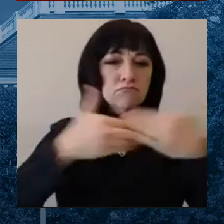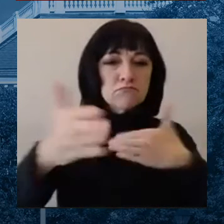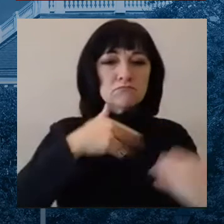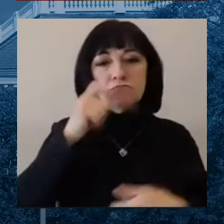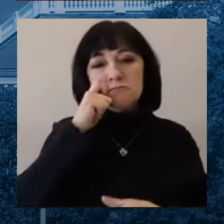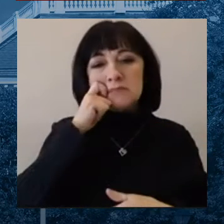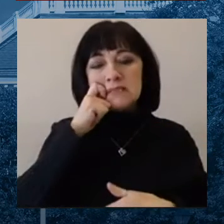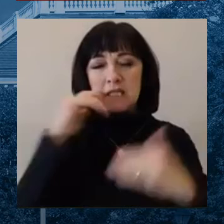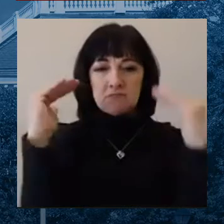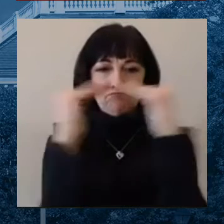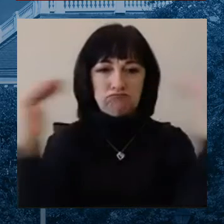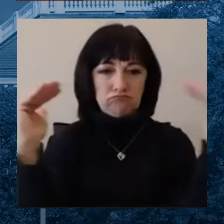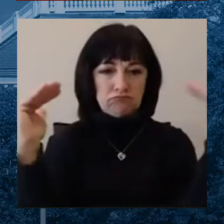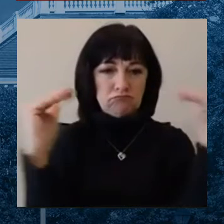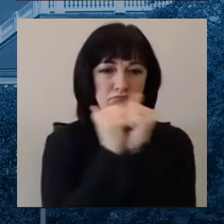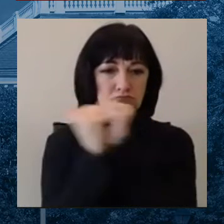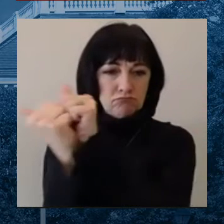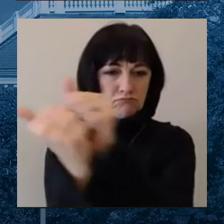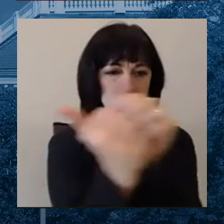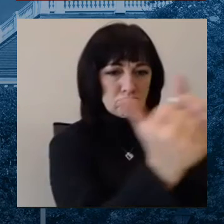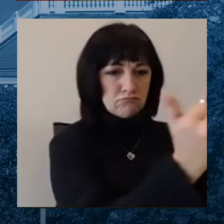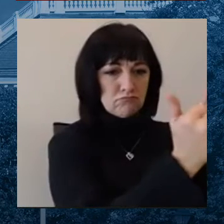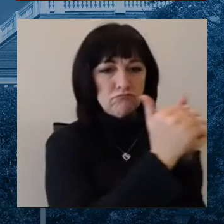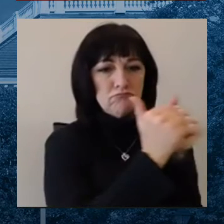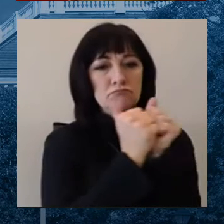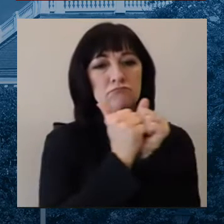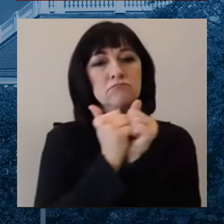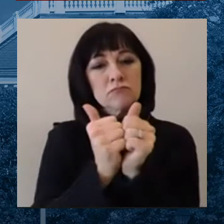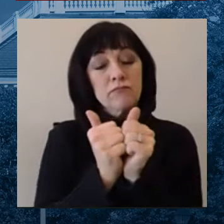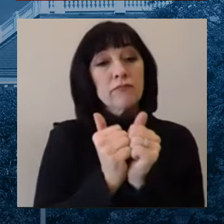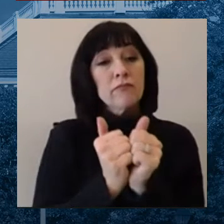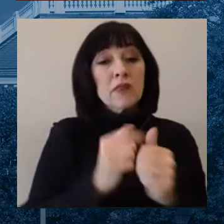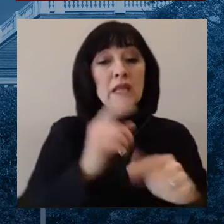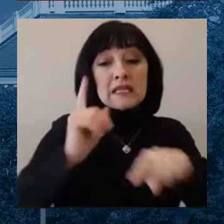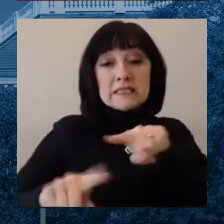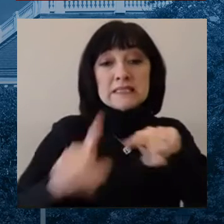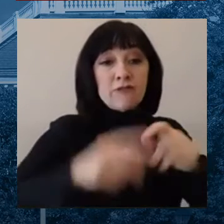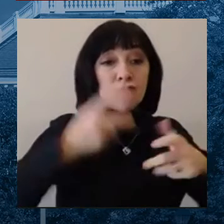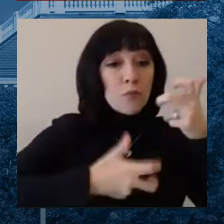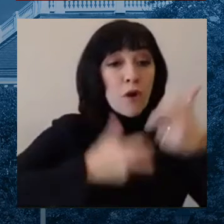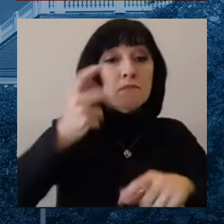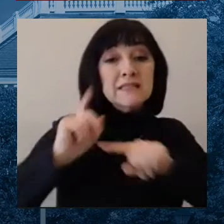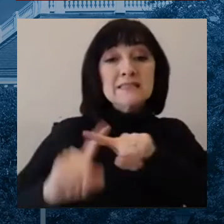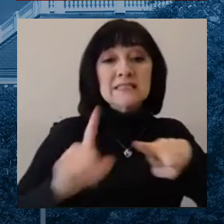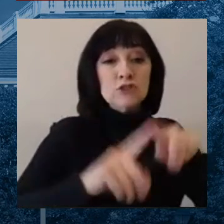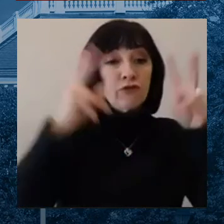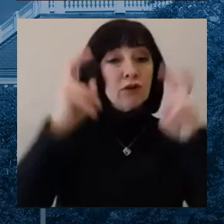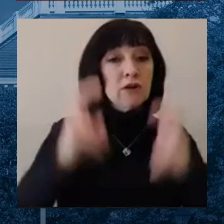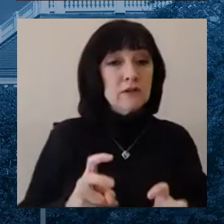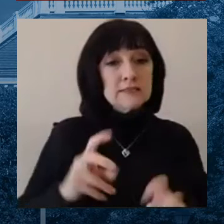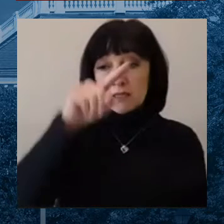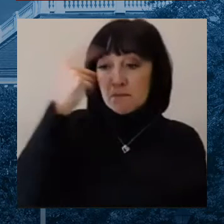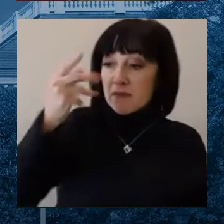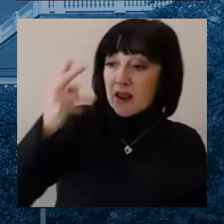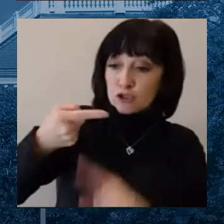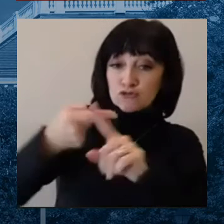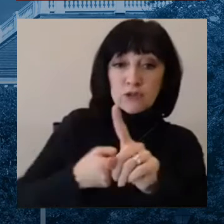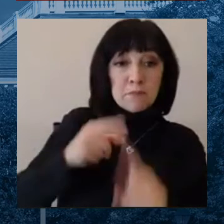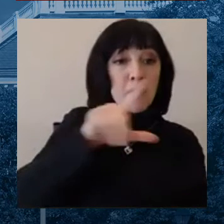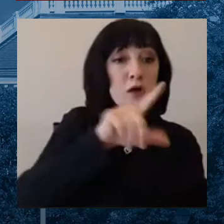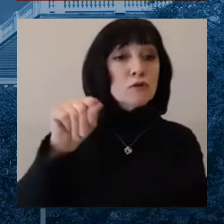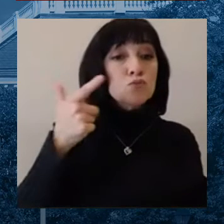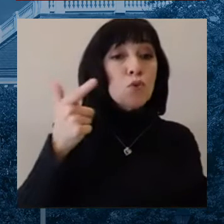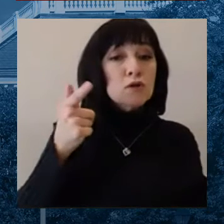sure that we're pushing forward the issues that makes Black History Month as significant in 2021 as it has been